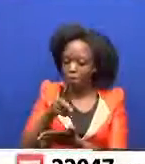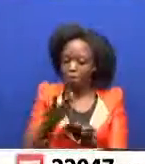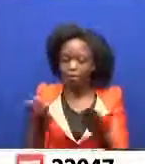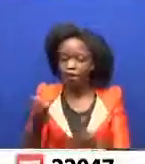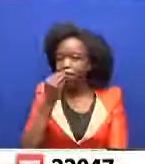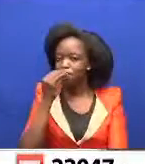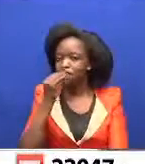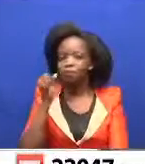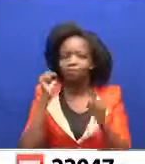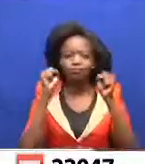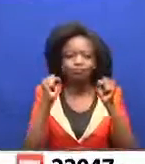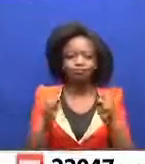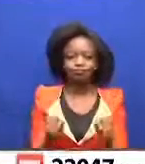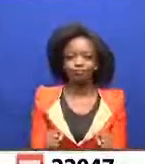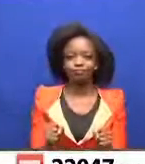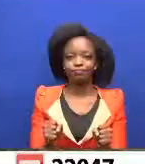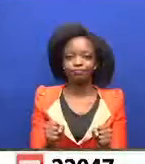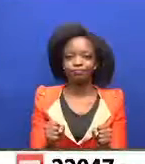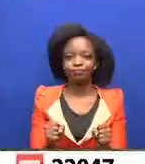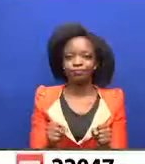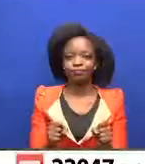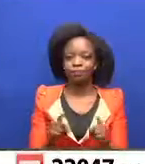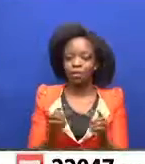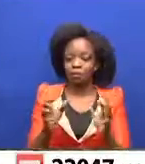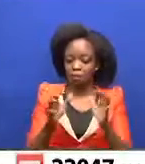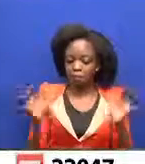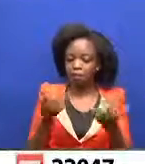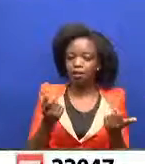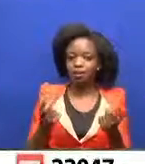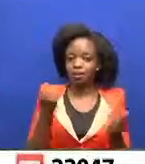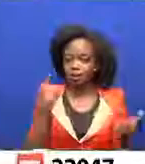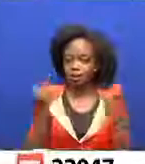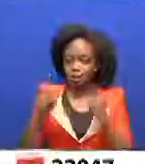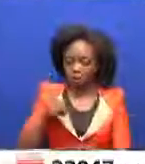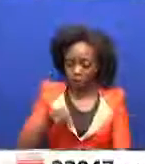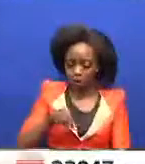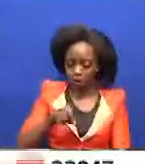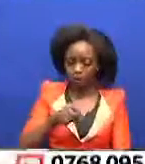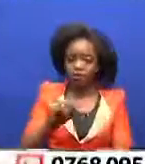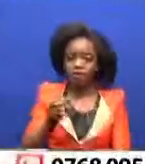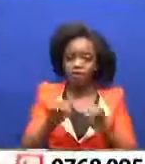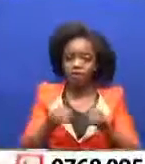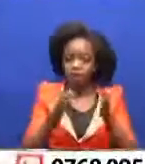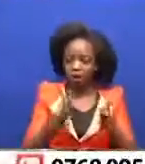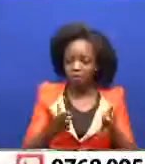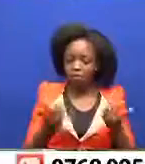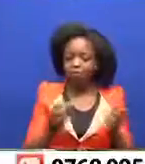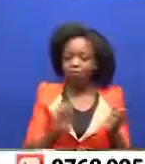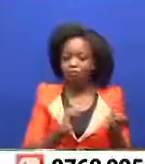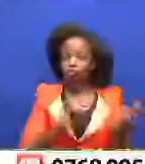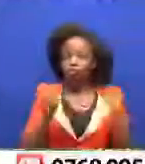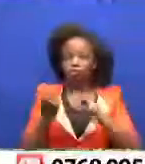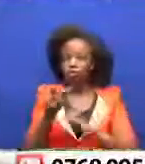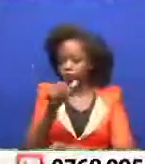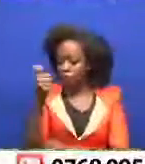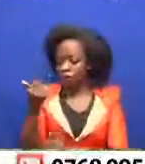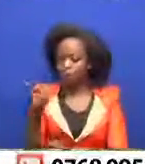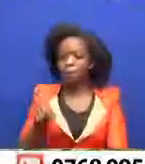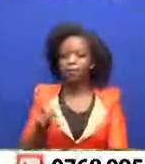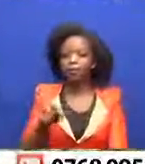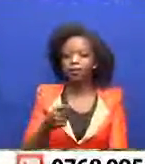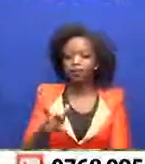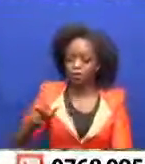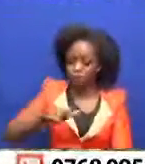kukula, ni shinda tu. Even with the large tea plantations, many farmers are opting for other crops. The management from local